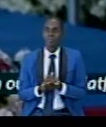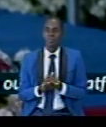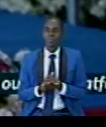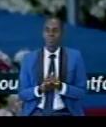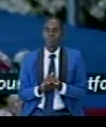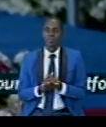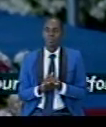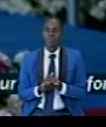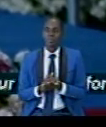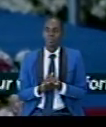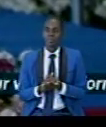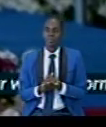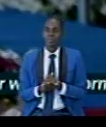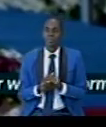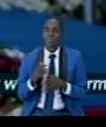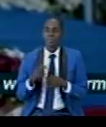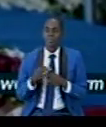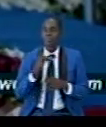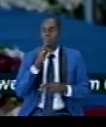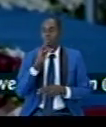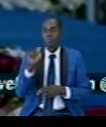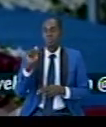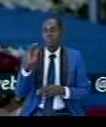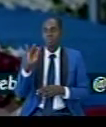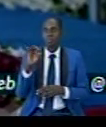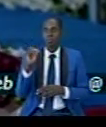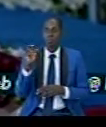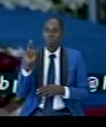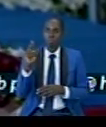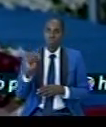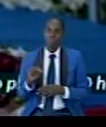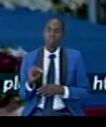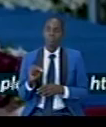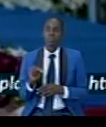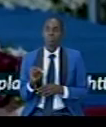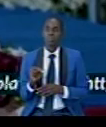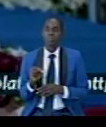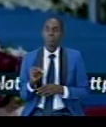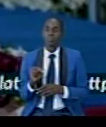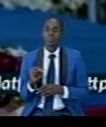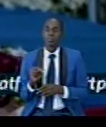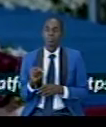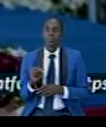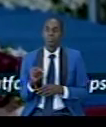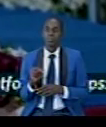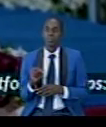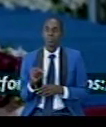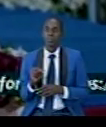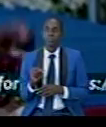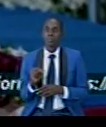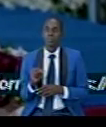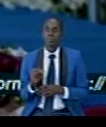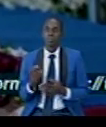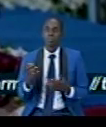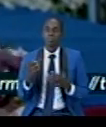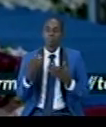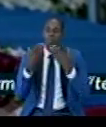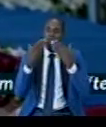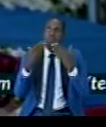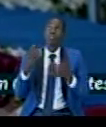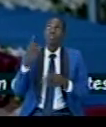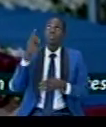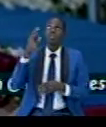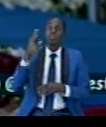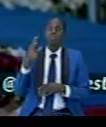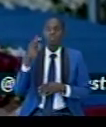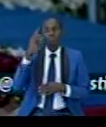Oruko mi ni Ogunle Abiodun. Mo wa lati Ore region Falls. Mo yin Oluwa logo